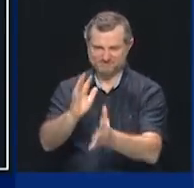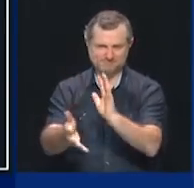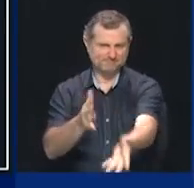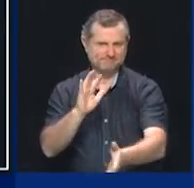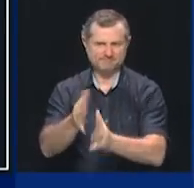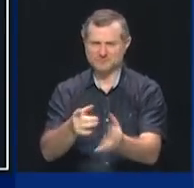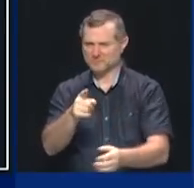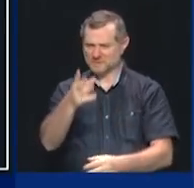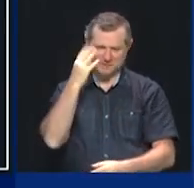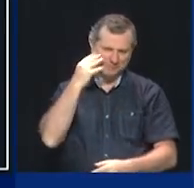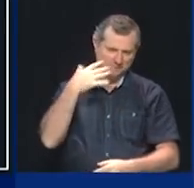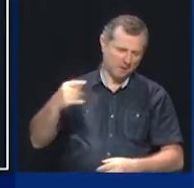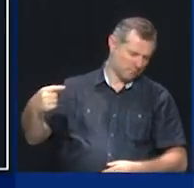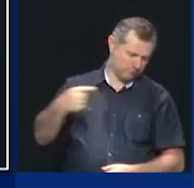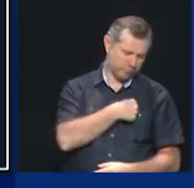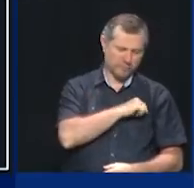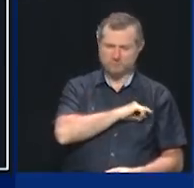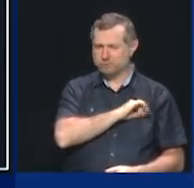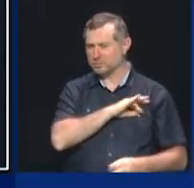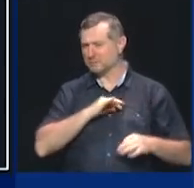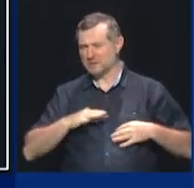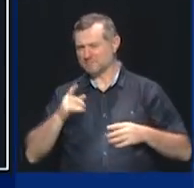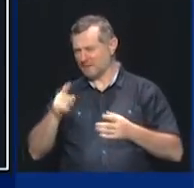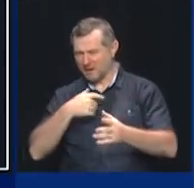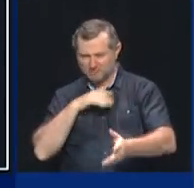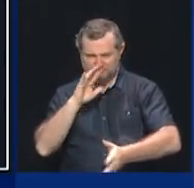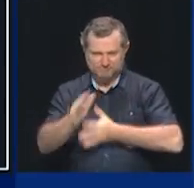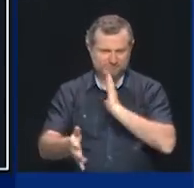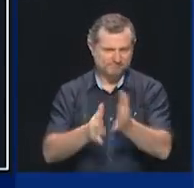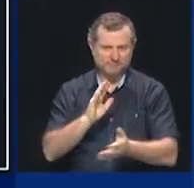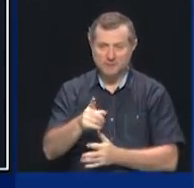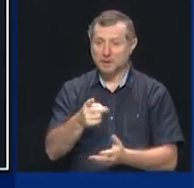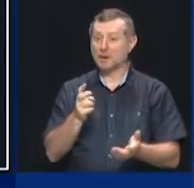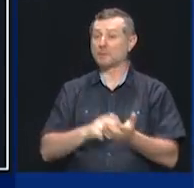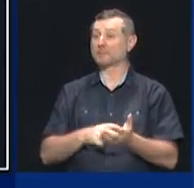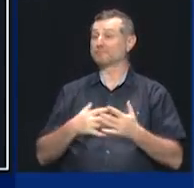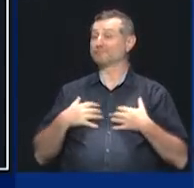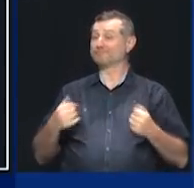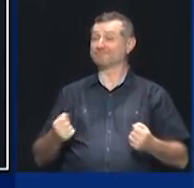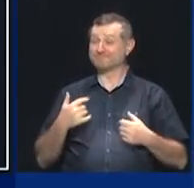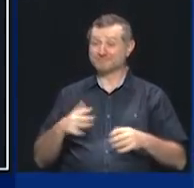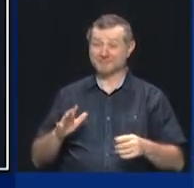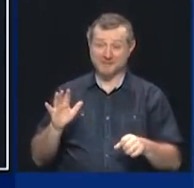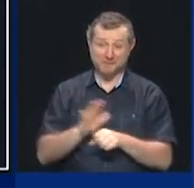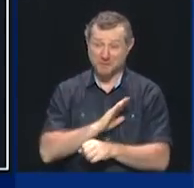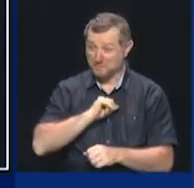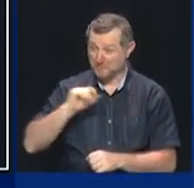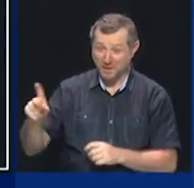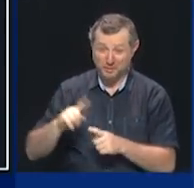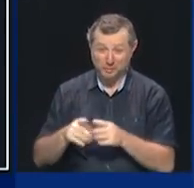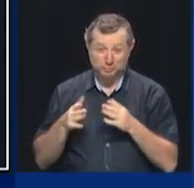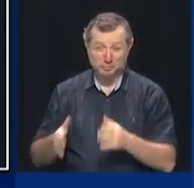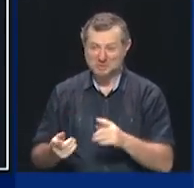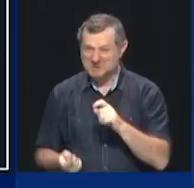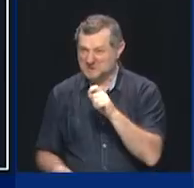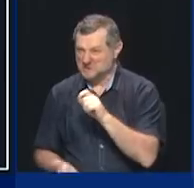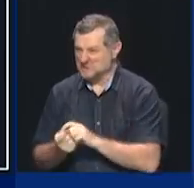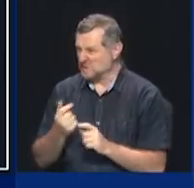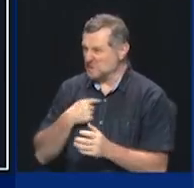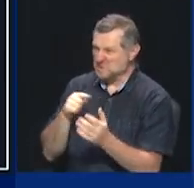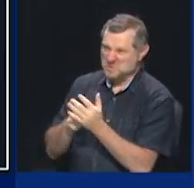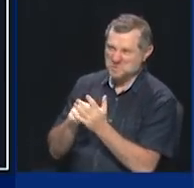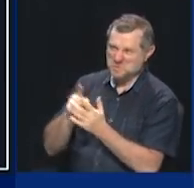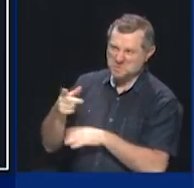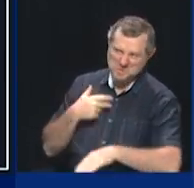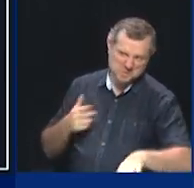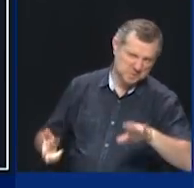shot. Your attitude is you're going to get up and get out and go back to the street and shoot the guy who shot you. I know what you're going to do.